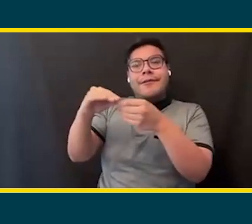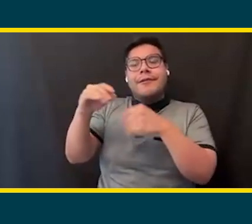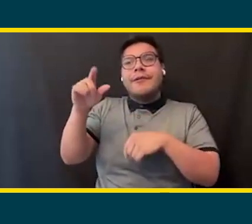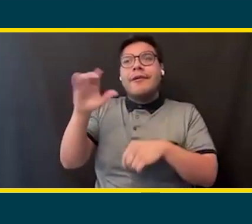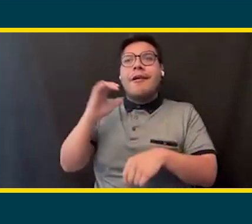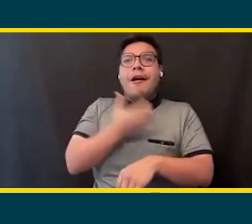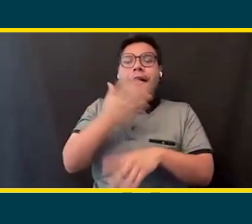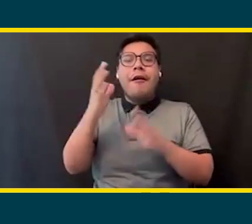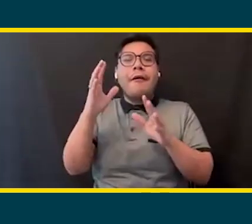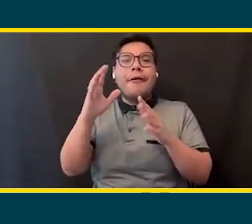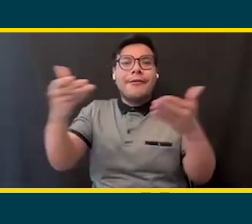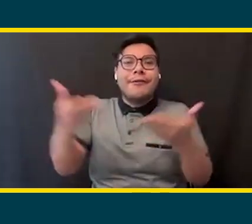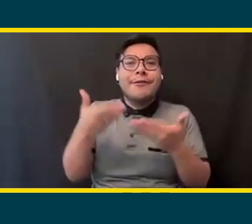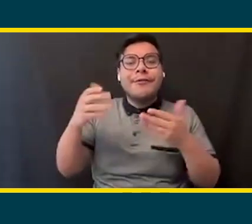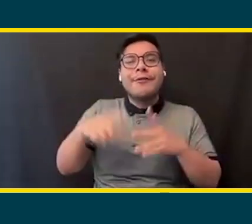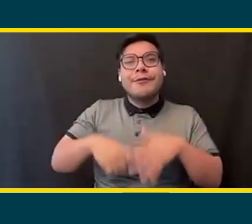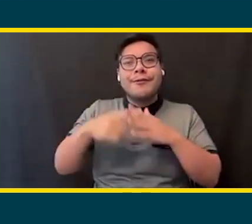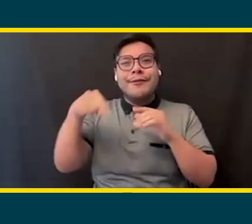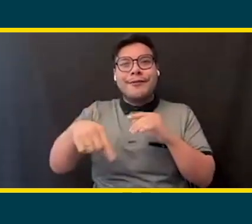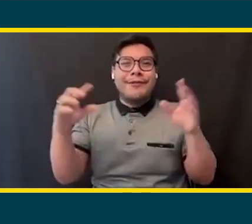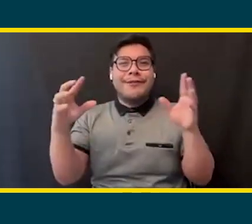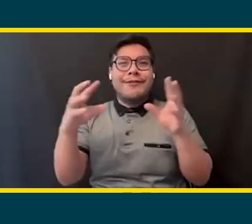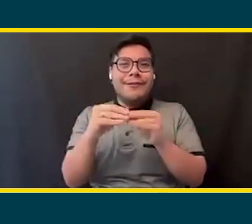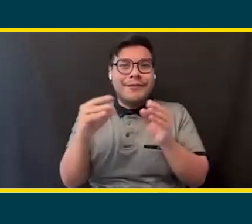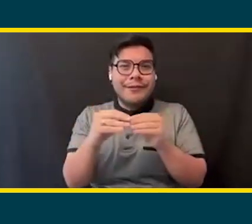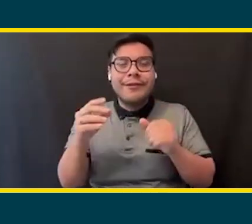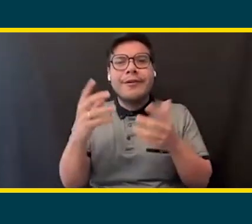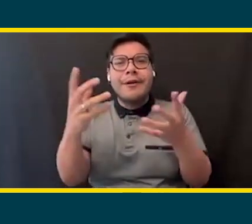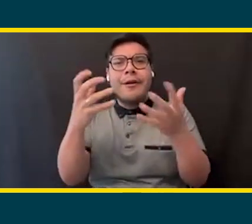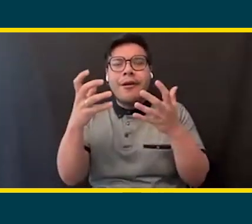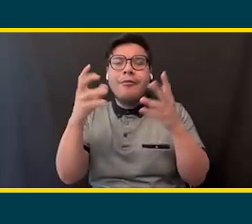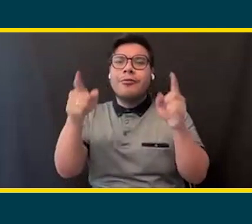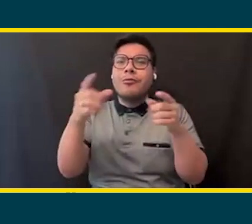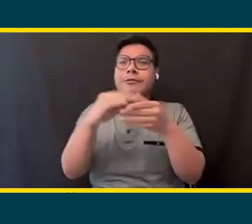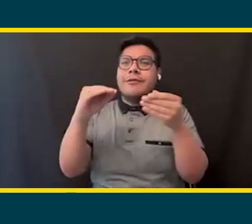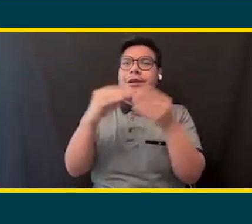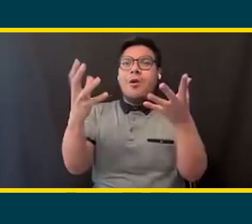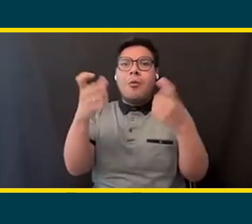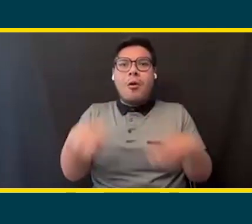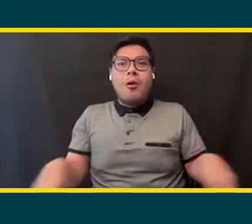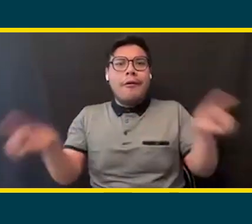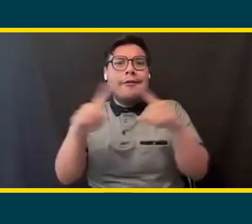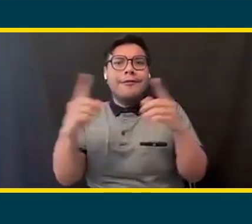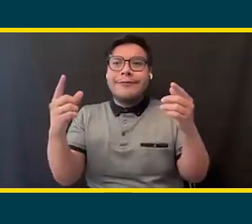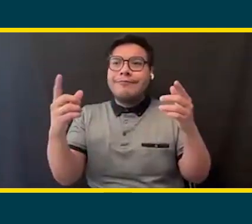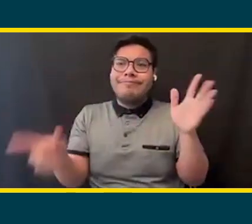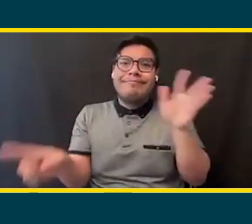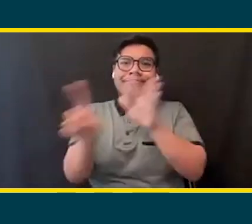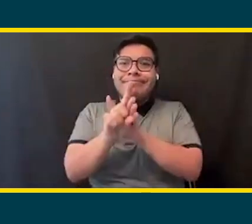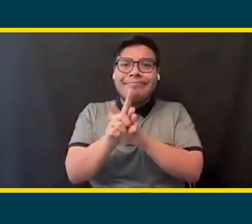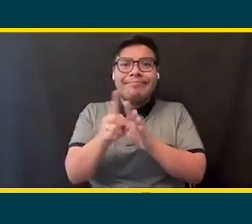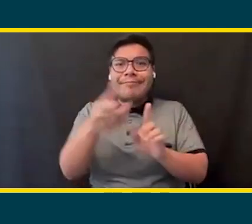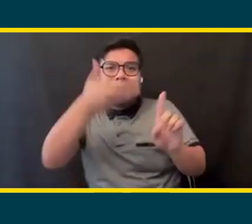warm up at the beginning of this and saying, I want all of you to come exactly as you are and not have to